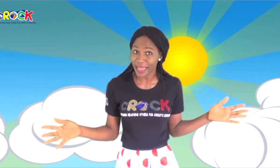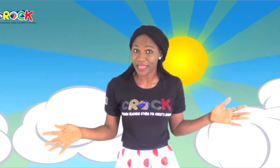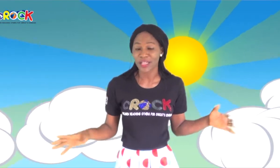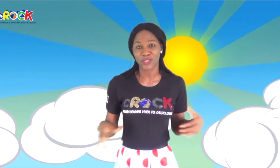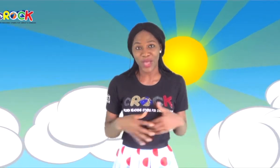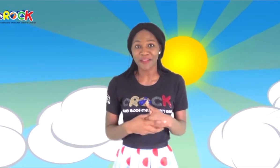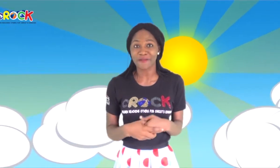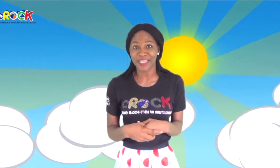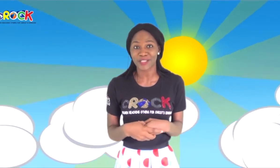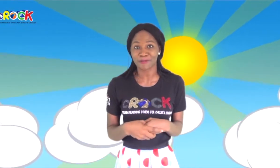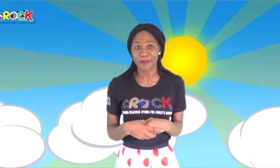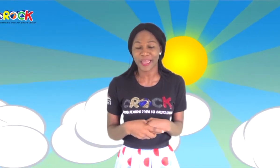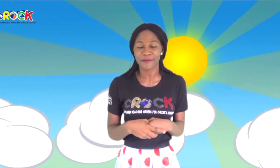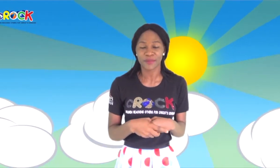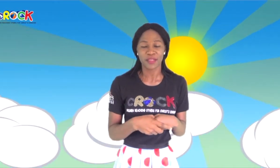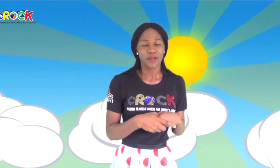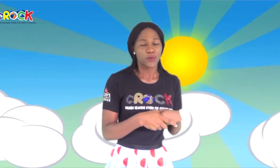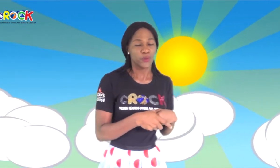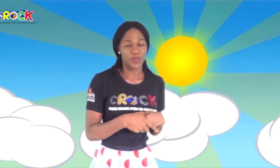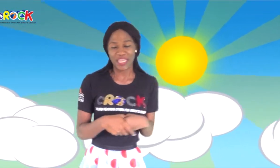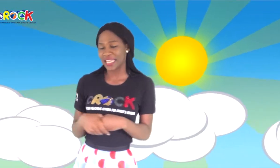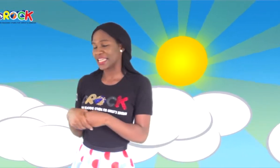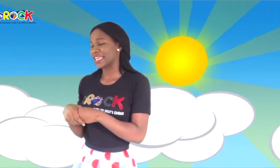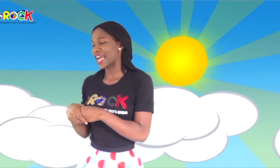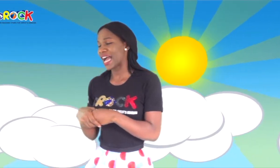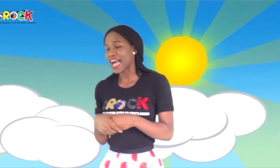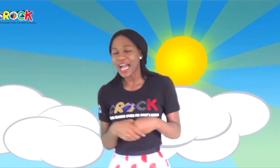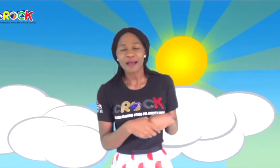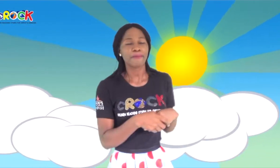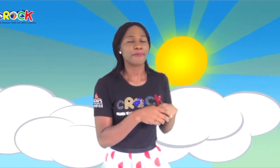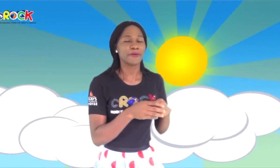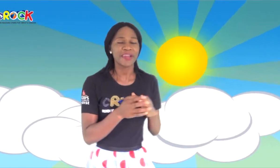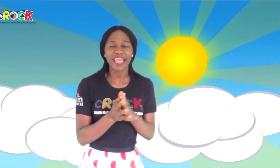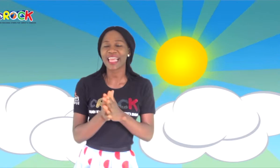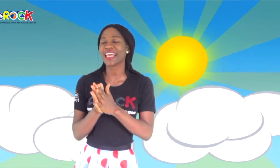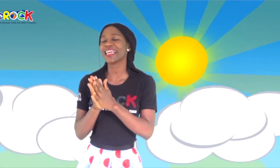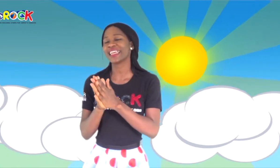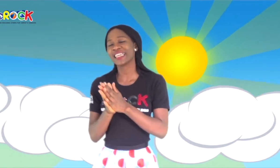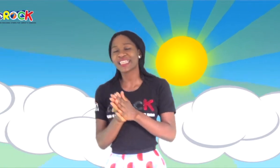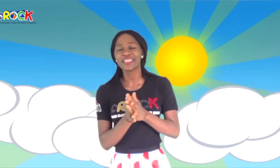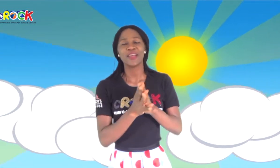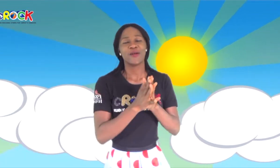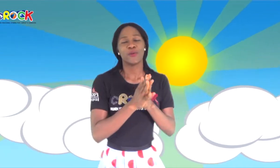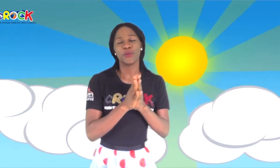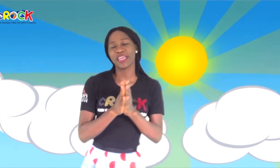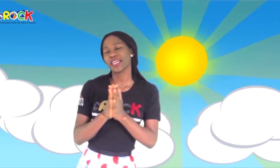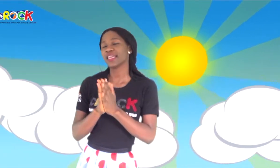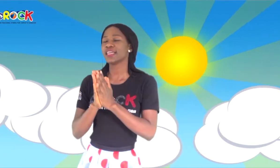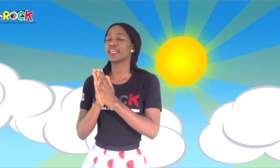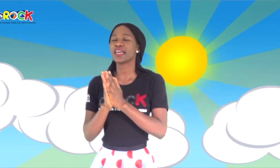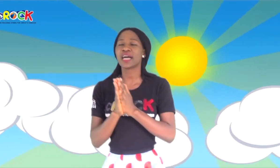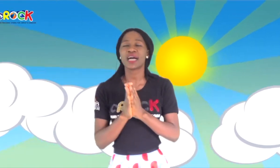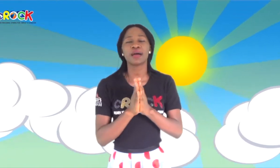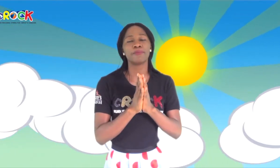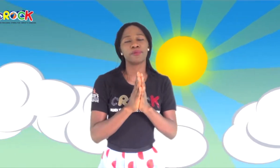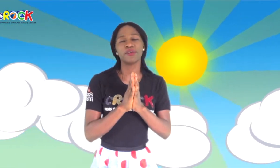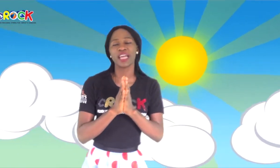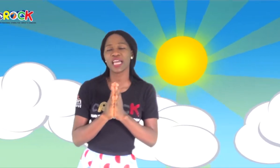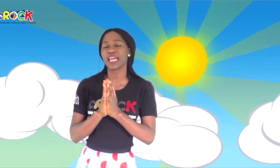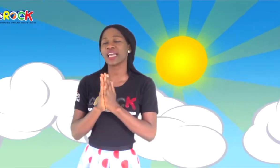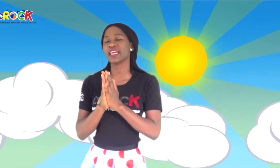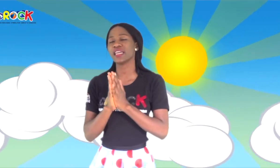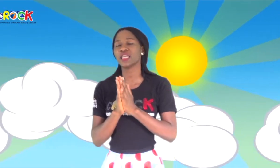to pray. So are you ready to pray? We are praying, we